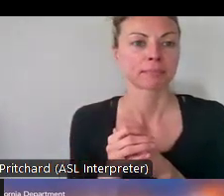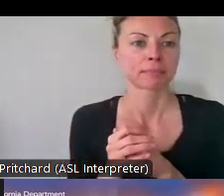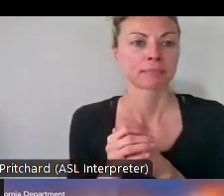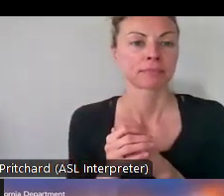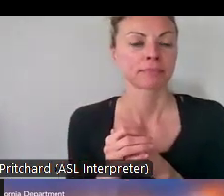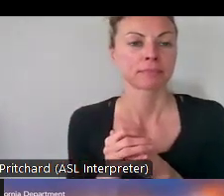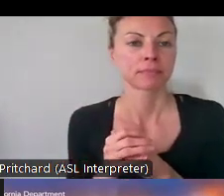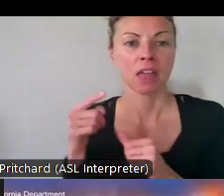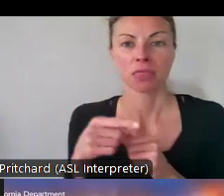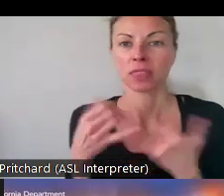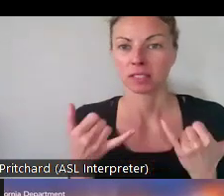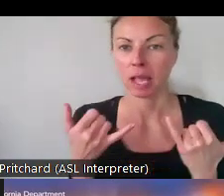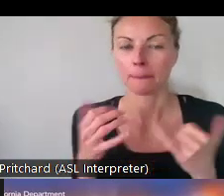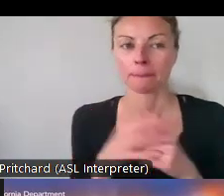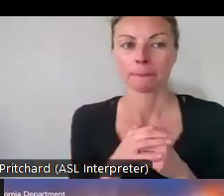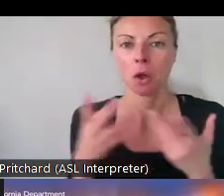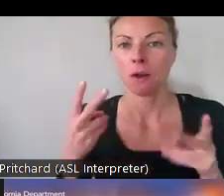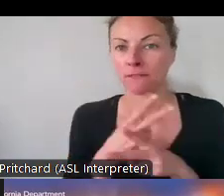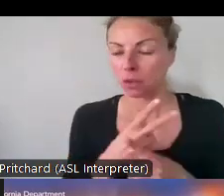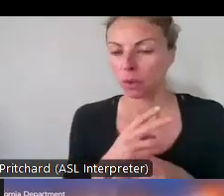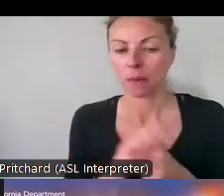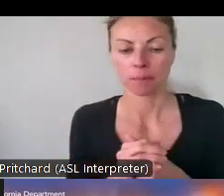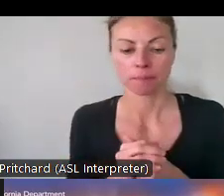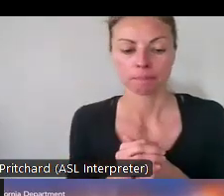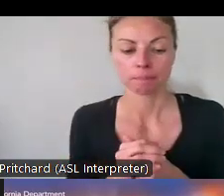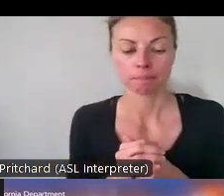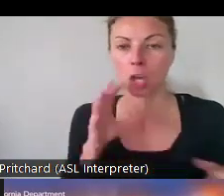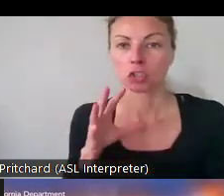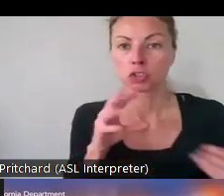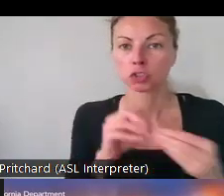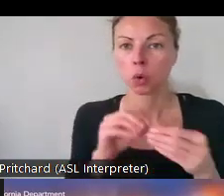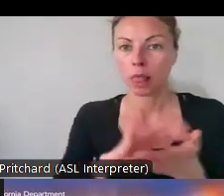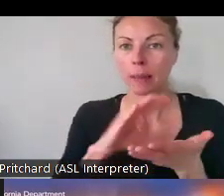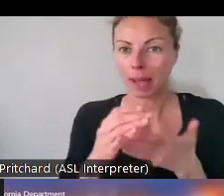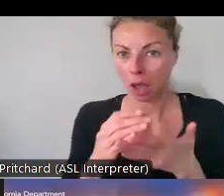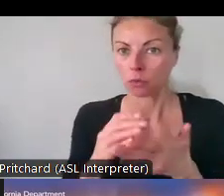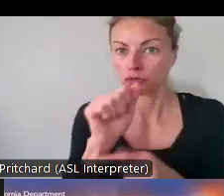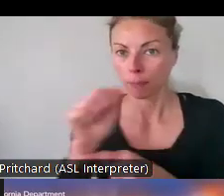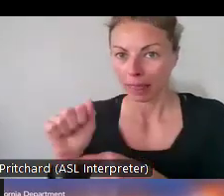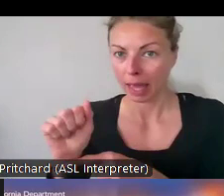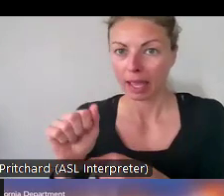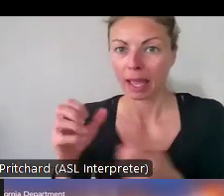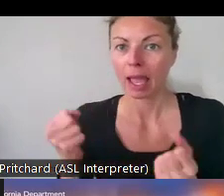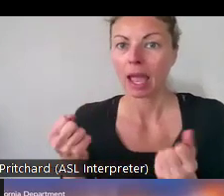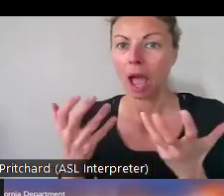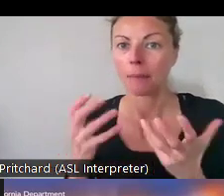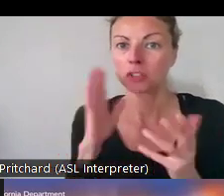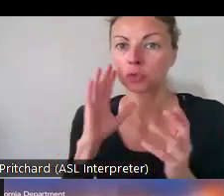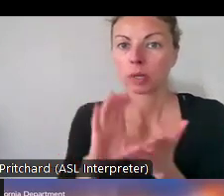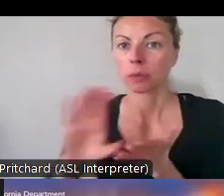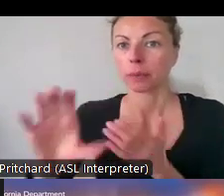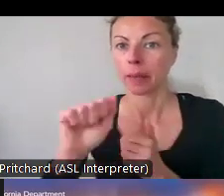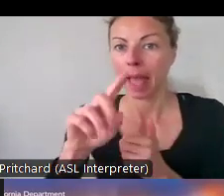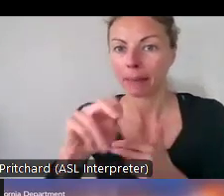So at this point, we've figured out the total amount that's going to the AAA, how much is going to go to admin, how much